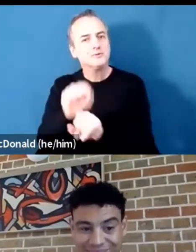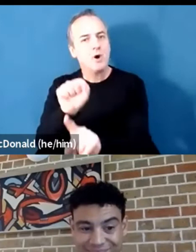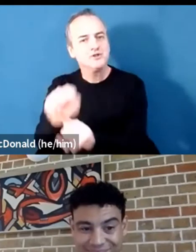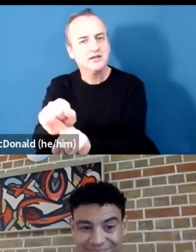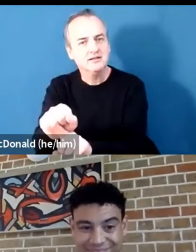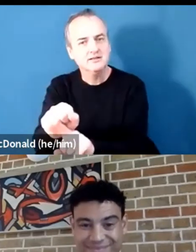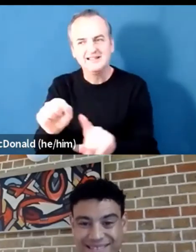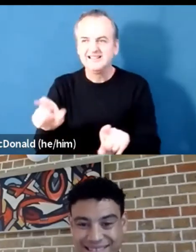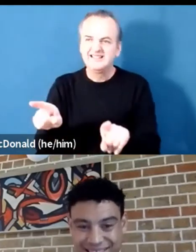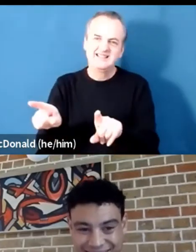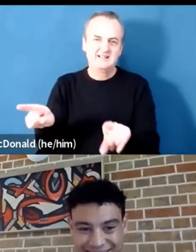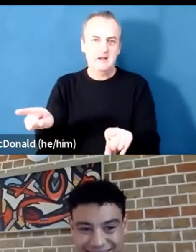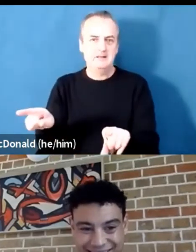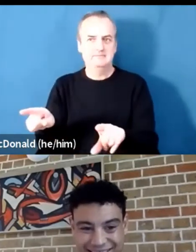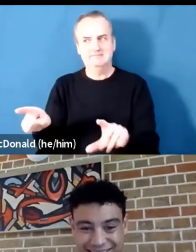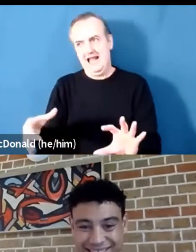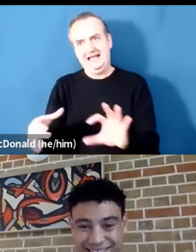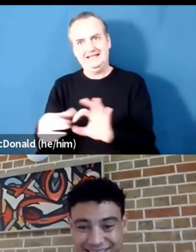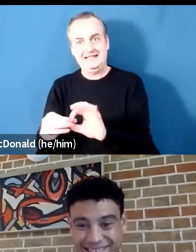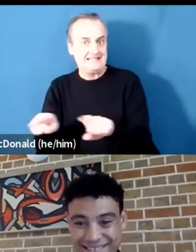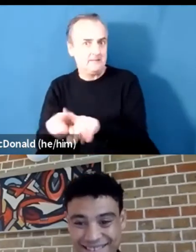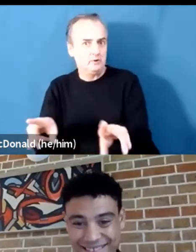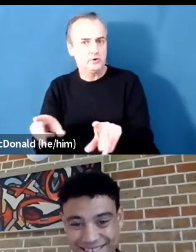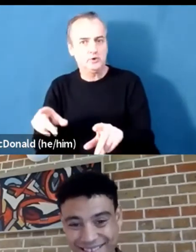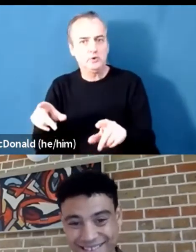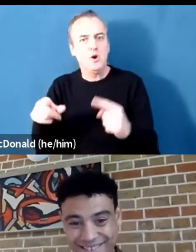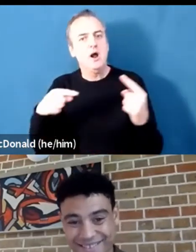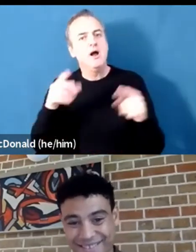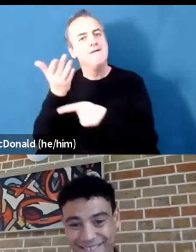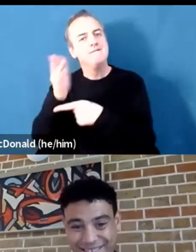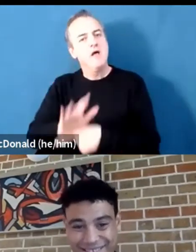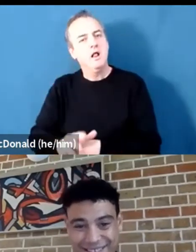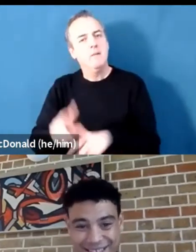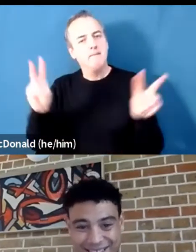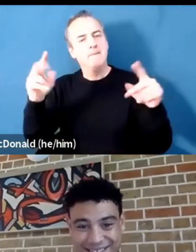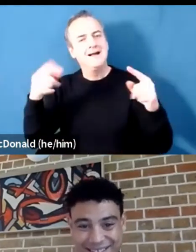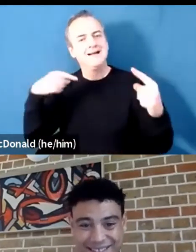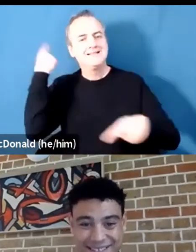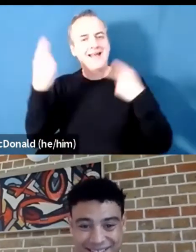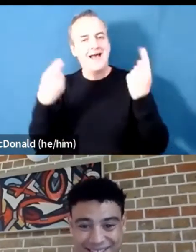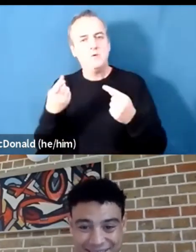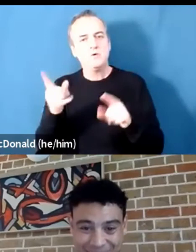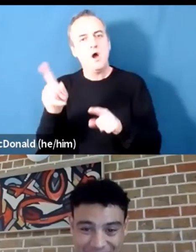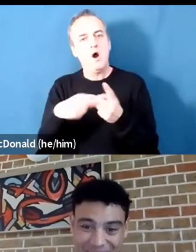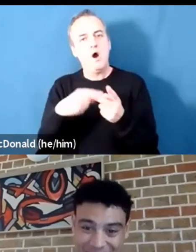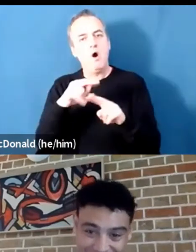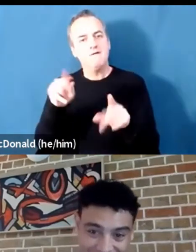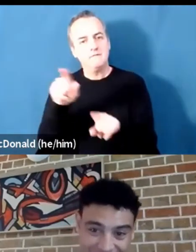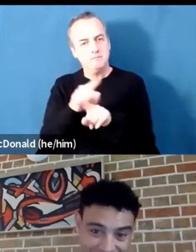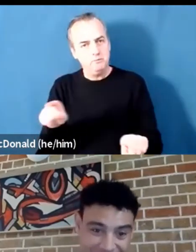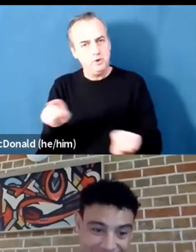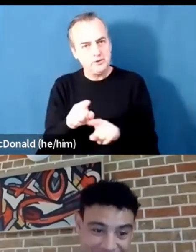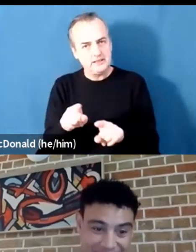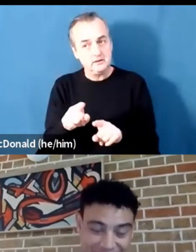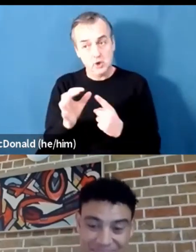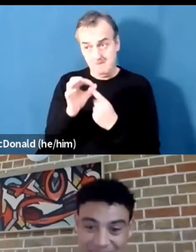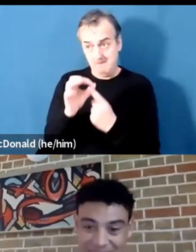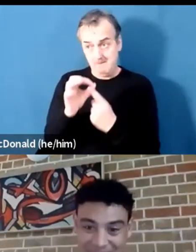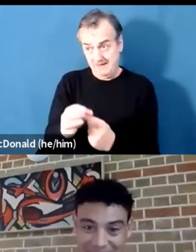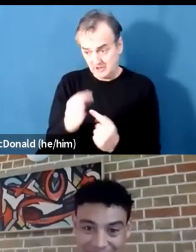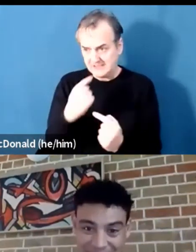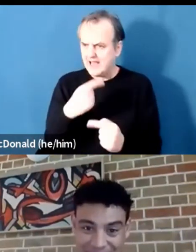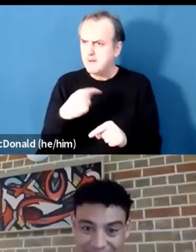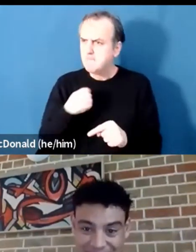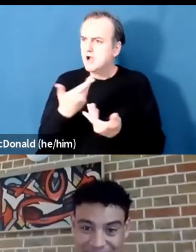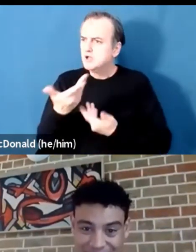Using existing works as an idea to sort of try and pitch what your piece is about. Love that question. I'm happy